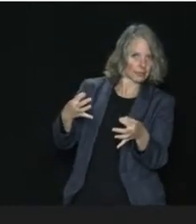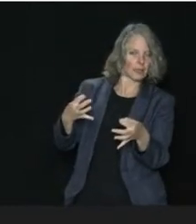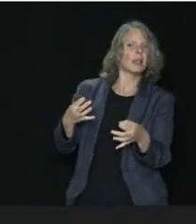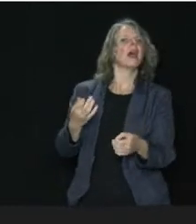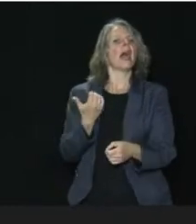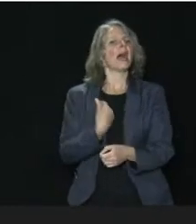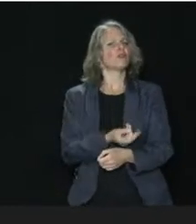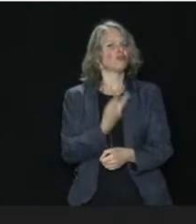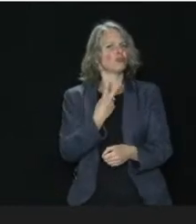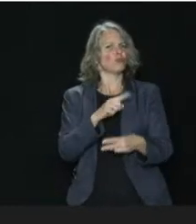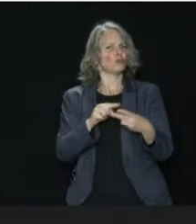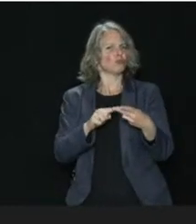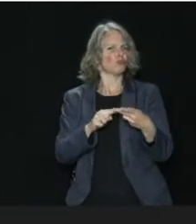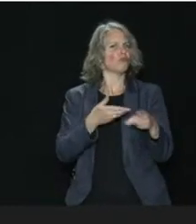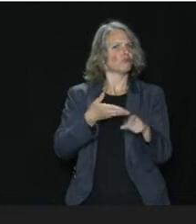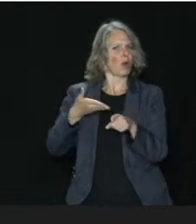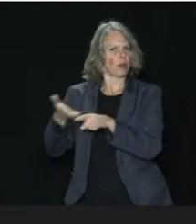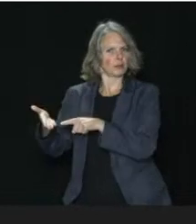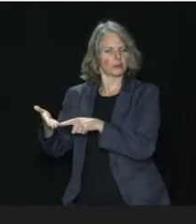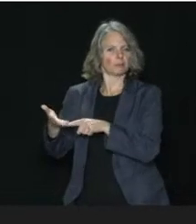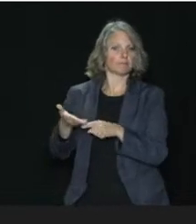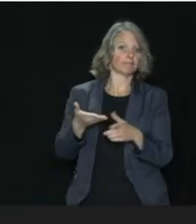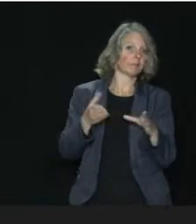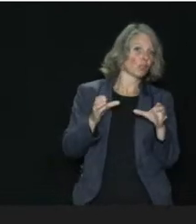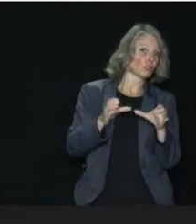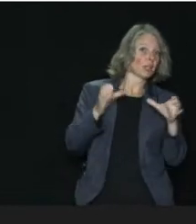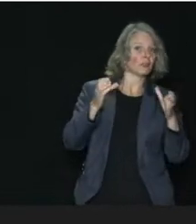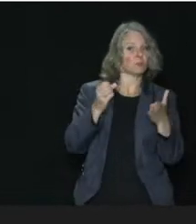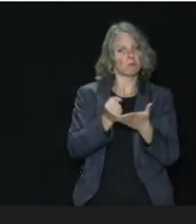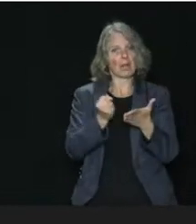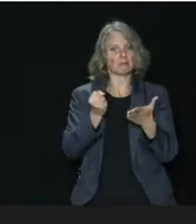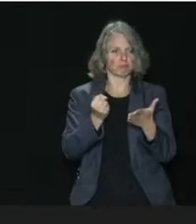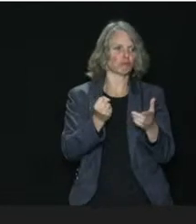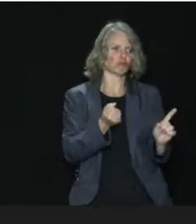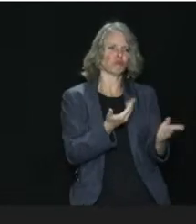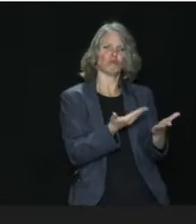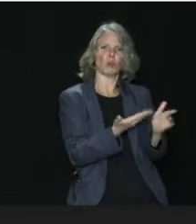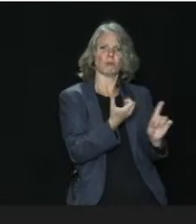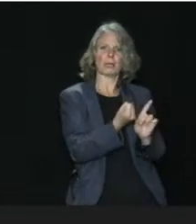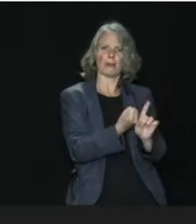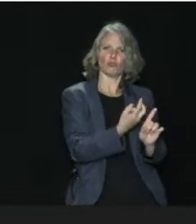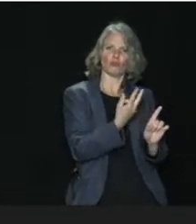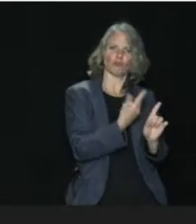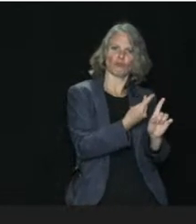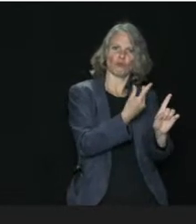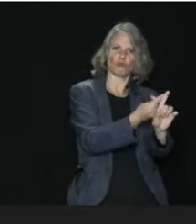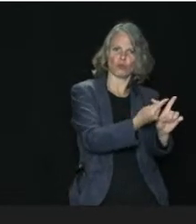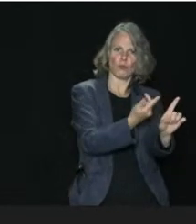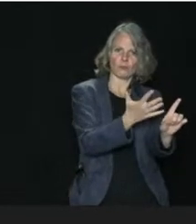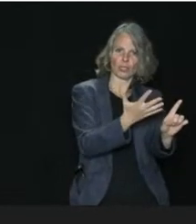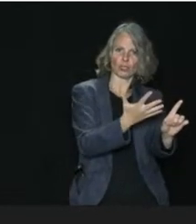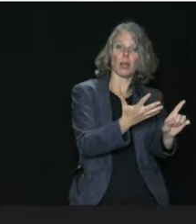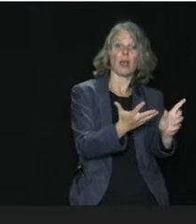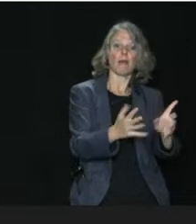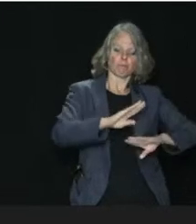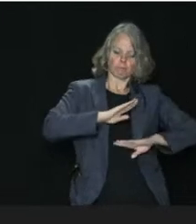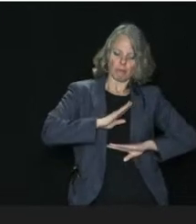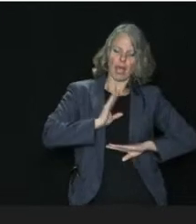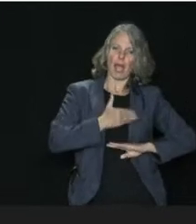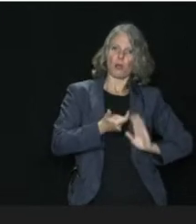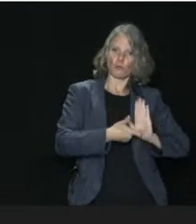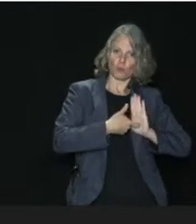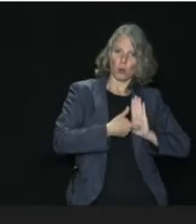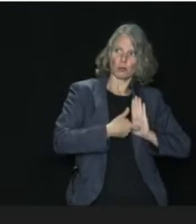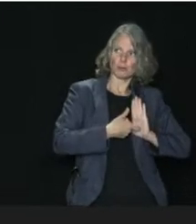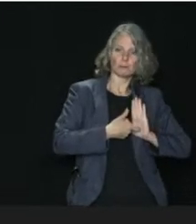a passport or a certificate saying that the person's been vaccinated as a requirement to in order to be able to